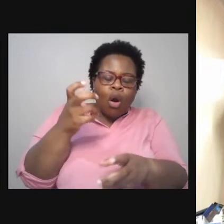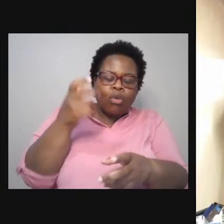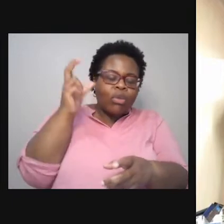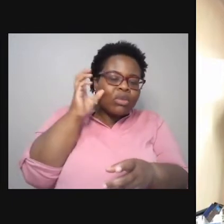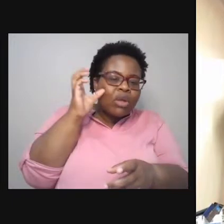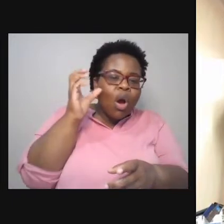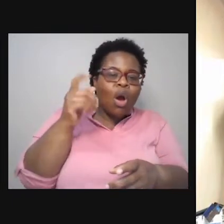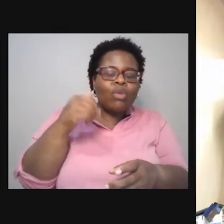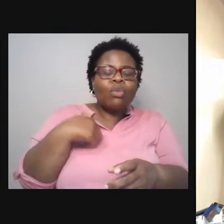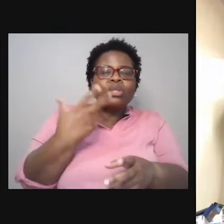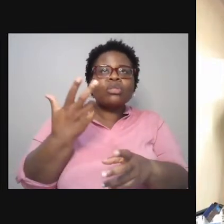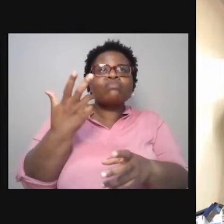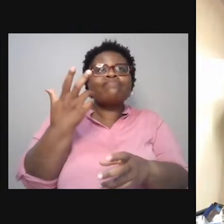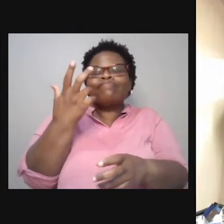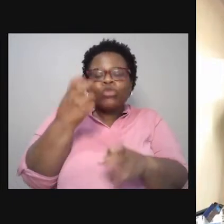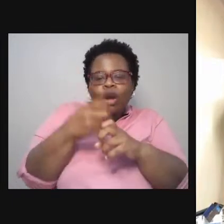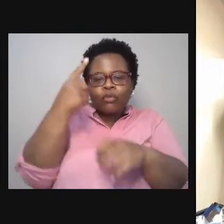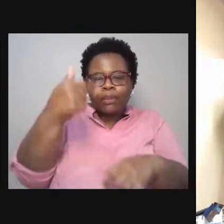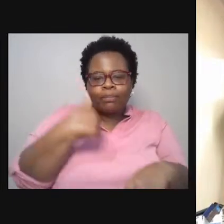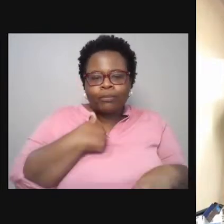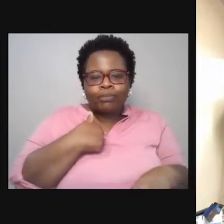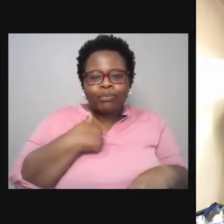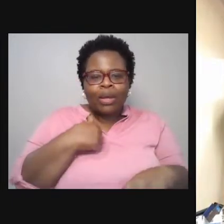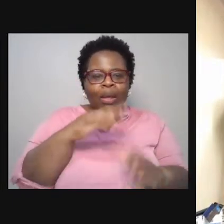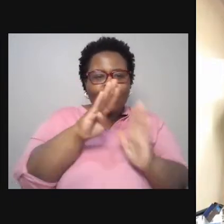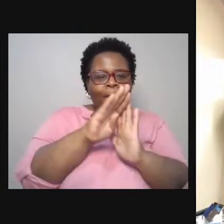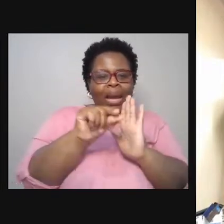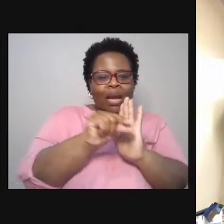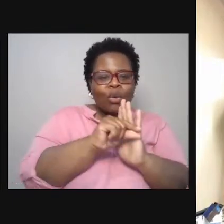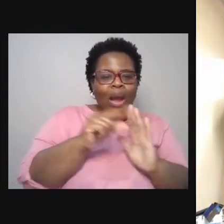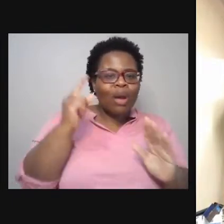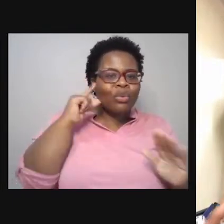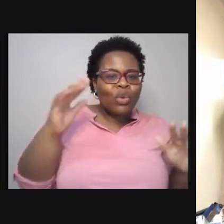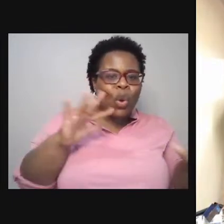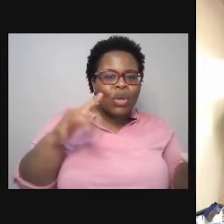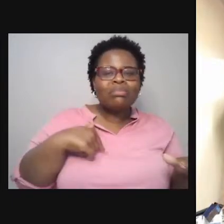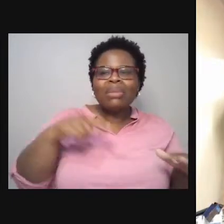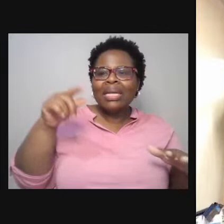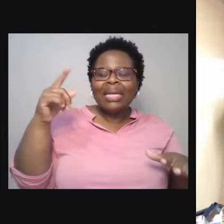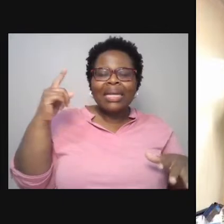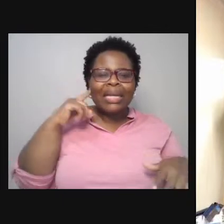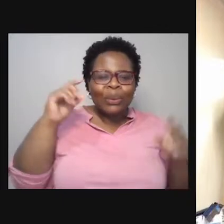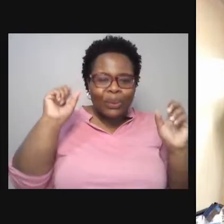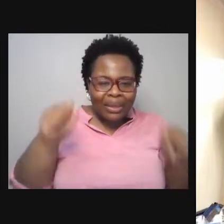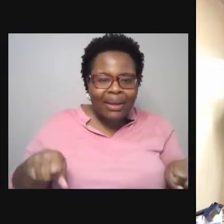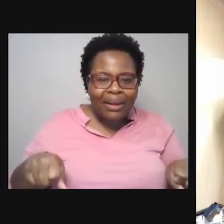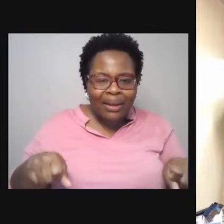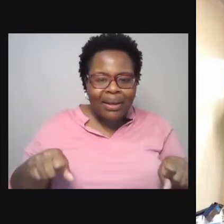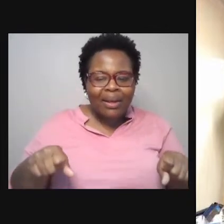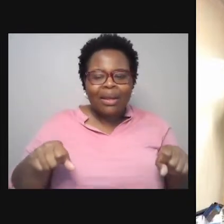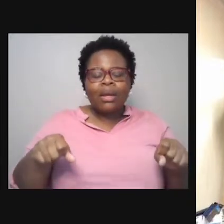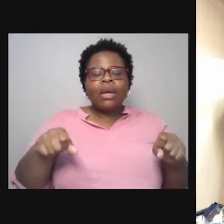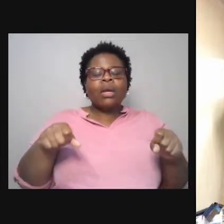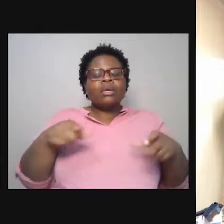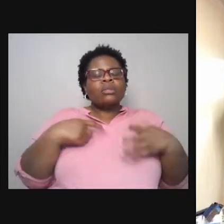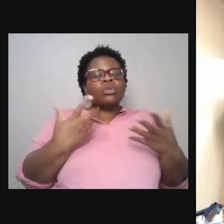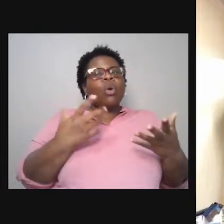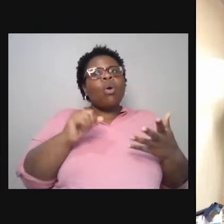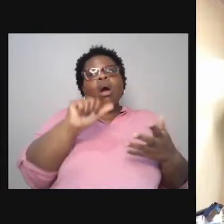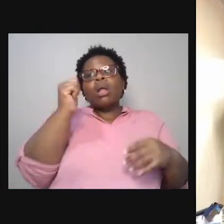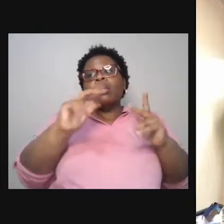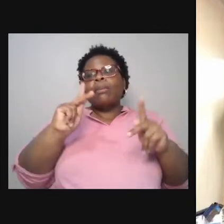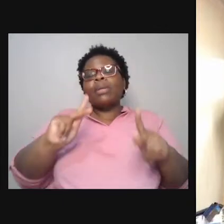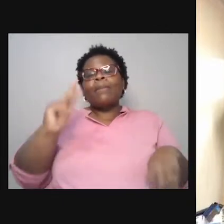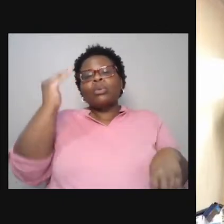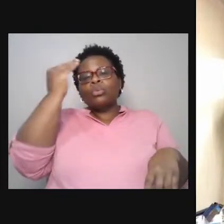was just very difficult to do. No matter how loud someone else was, it was like all the background noise, I can hear it. And so no one